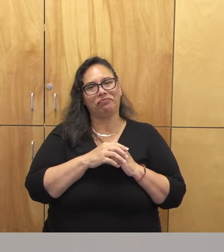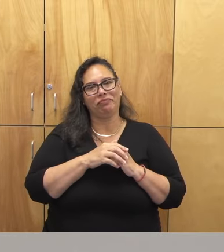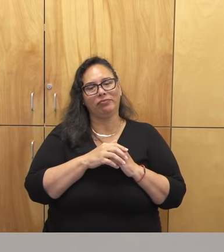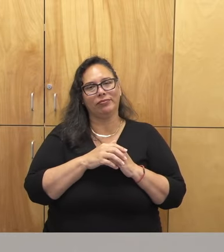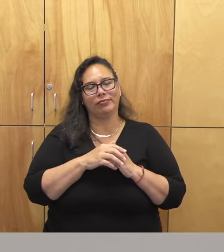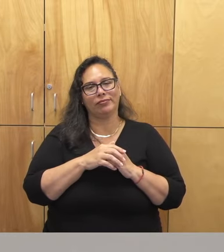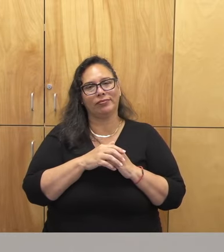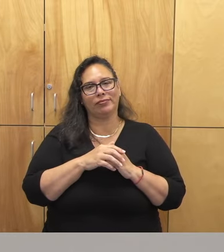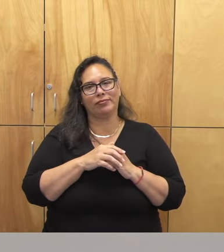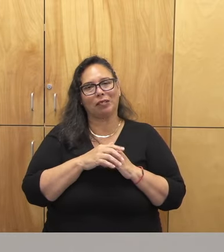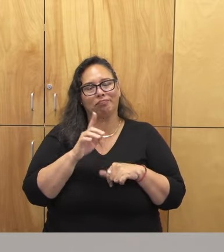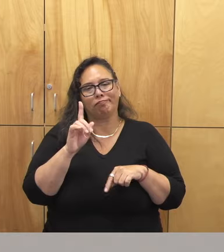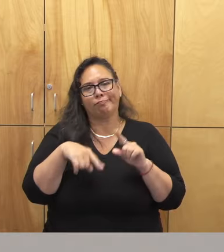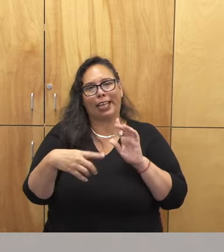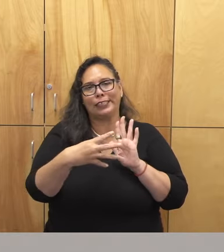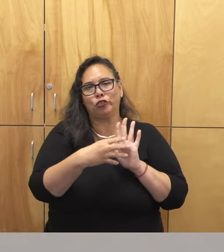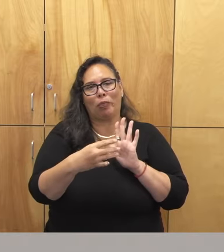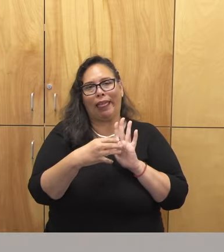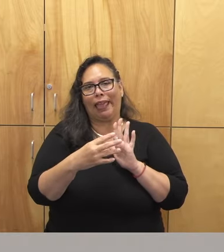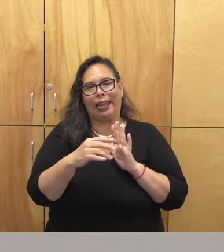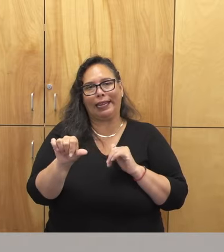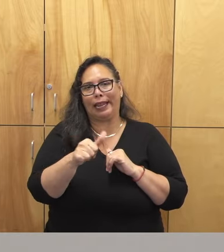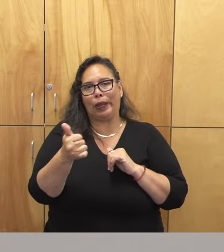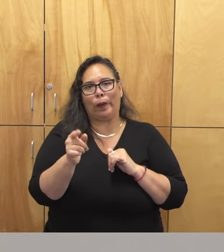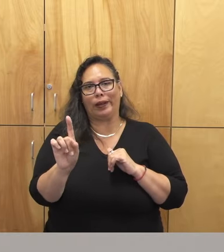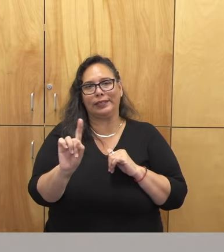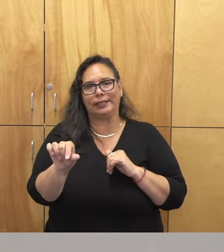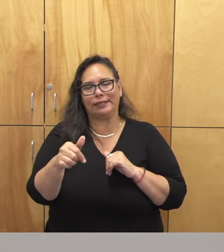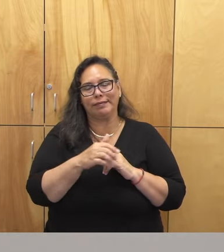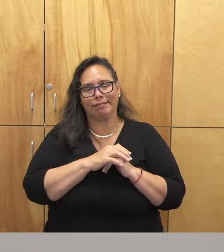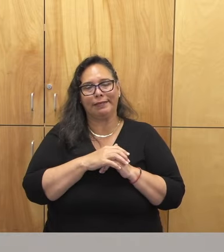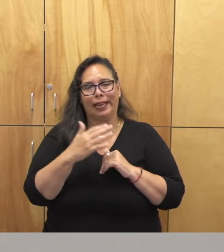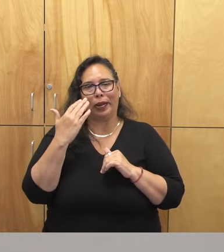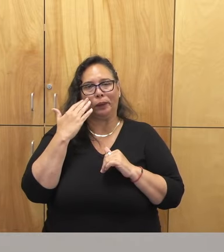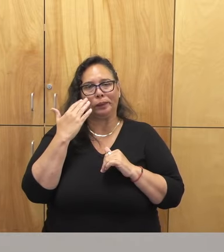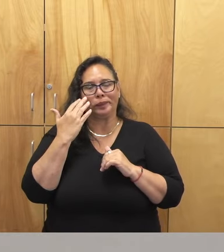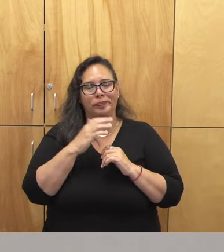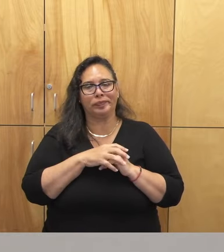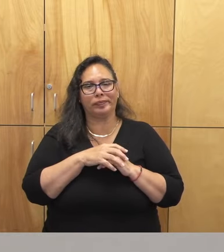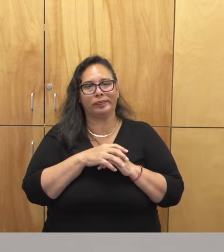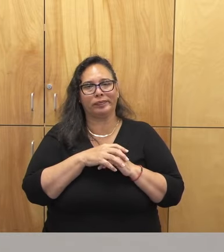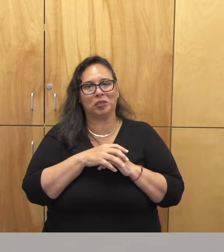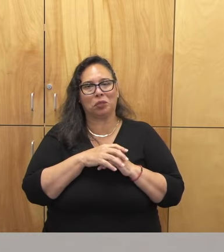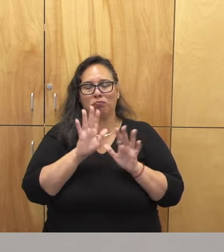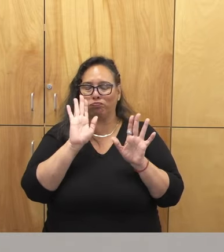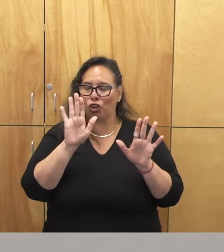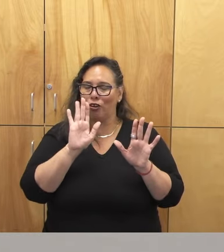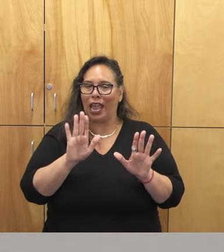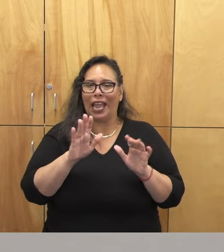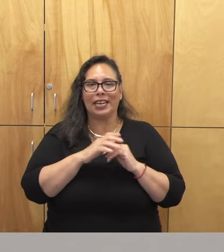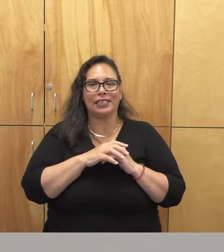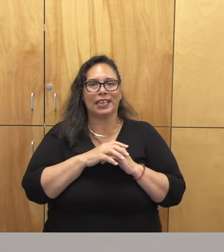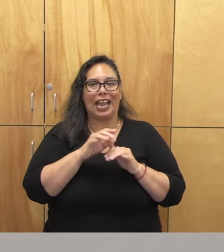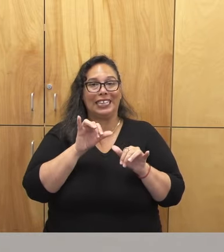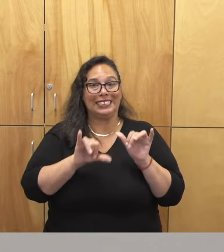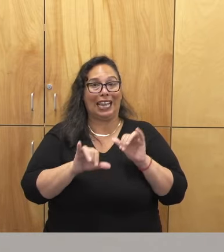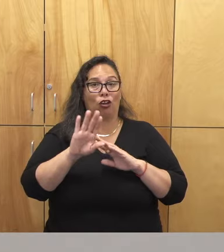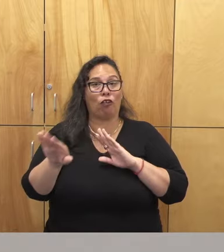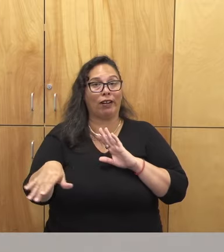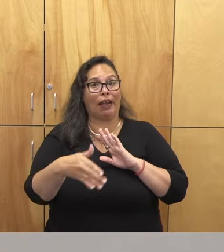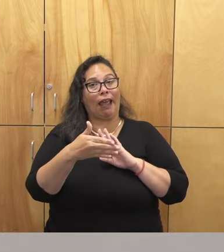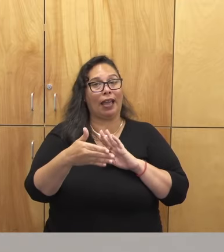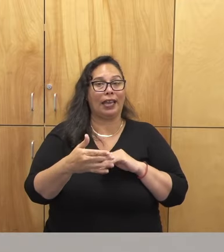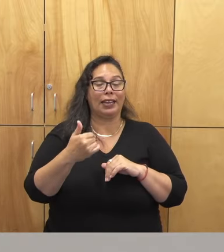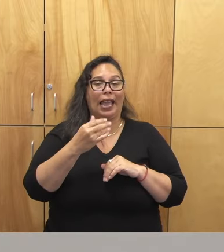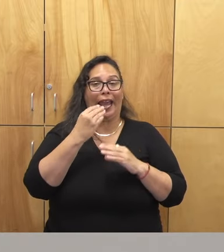it's unduplicated anywhere else that I know of. And so that was great. I stayed overnight to